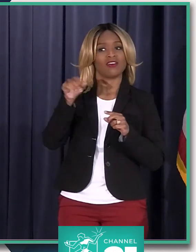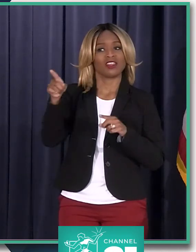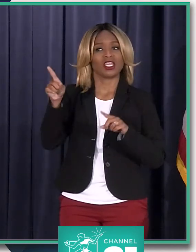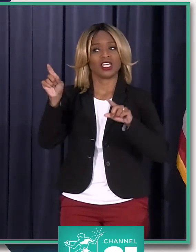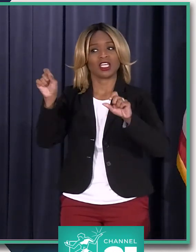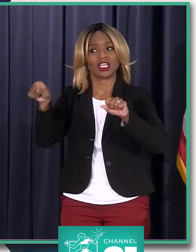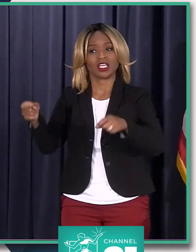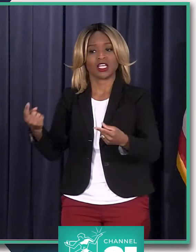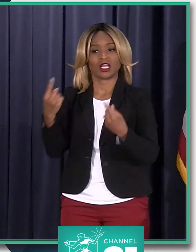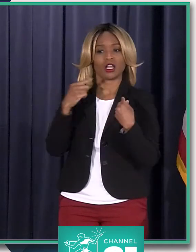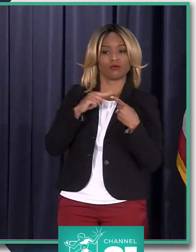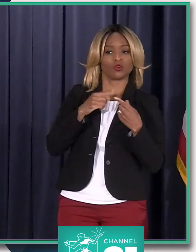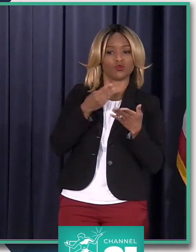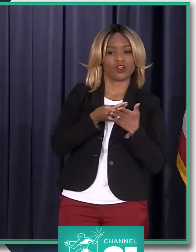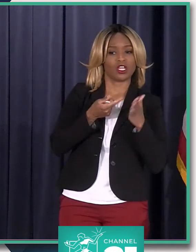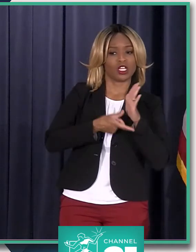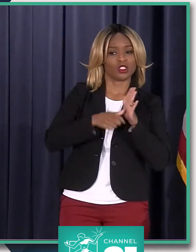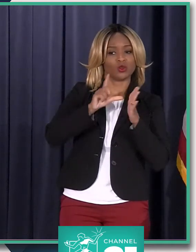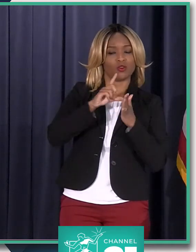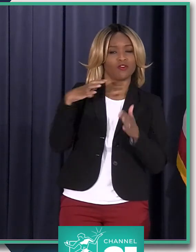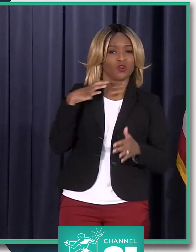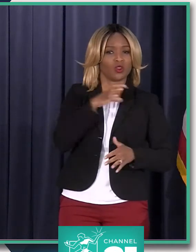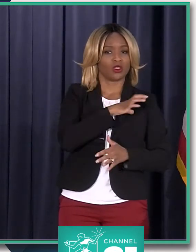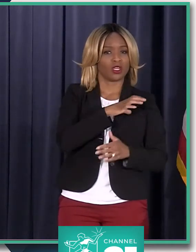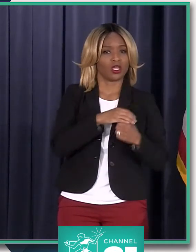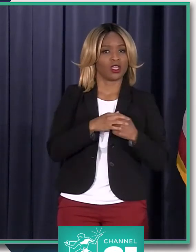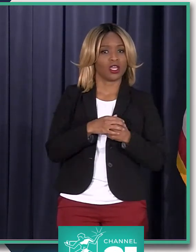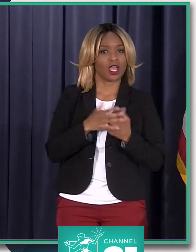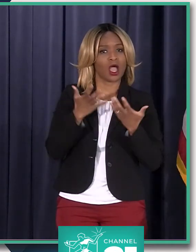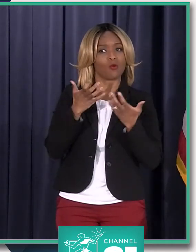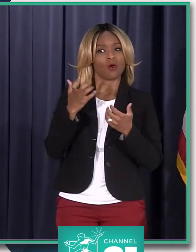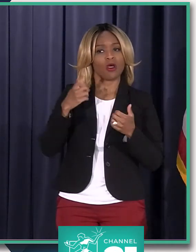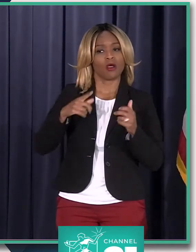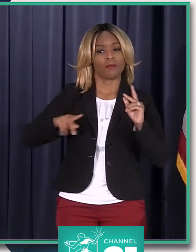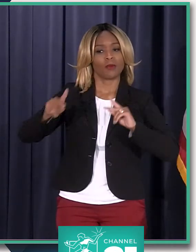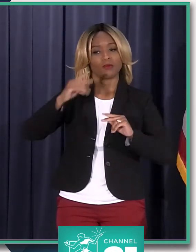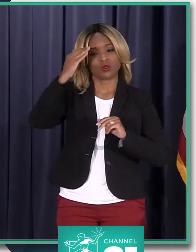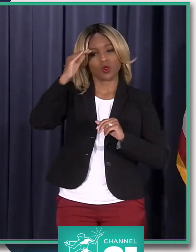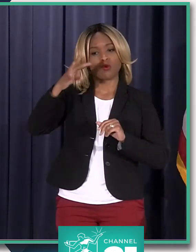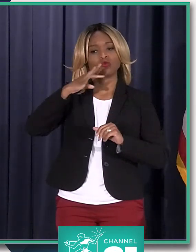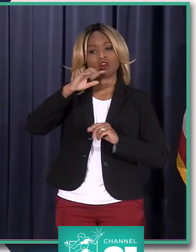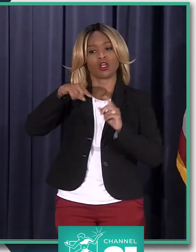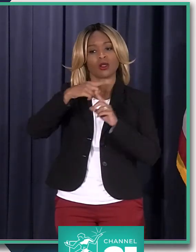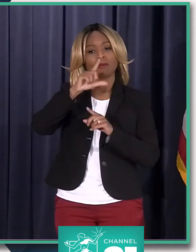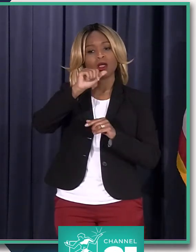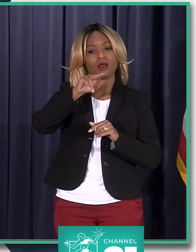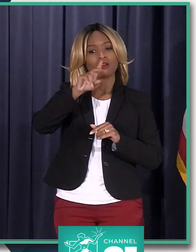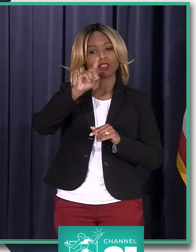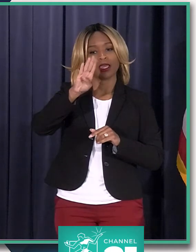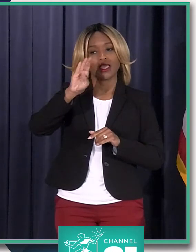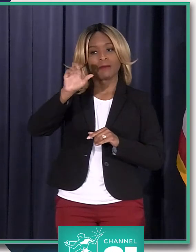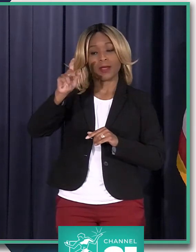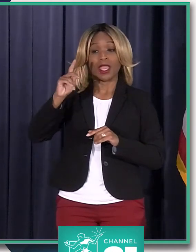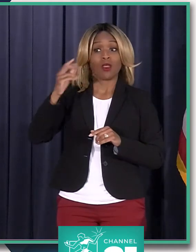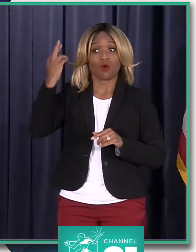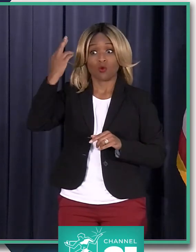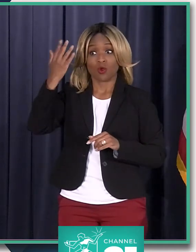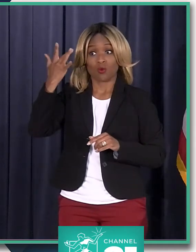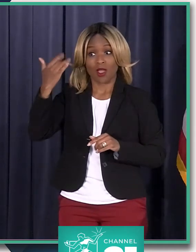the Financial Review Commission? I wanted the residents to know, we keep talking about the land bank. Well, the reason we have the land bank